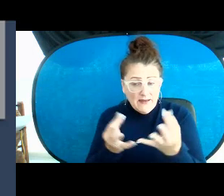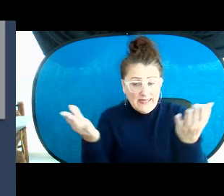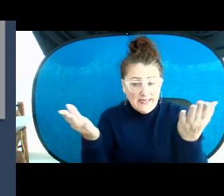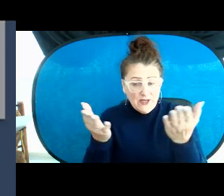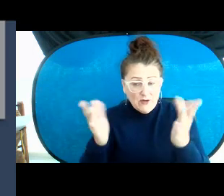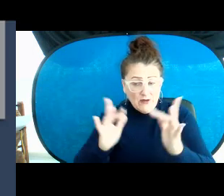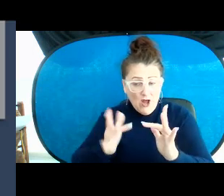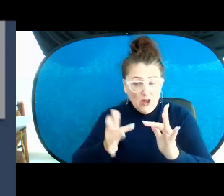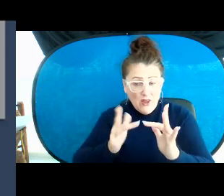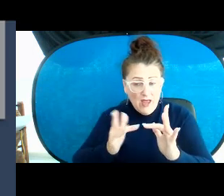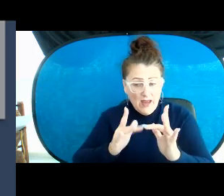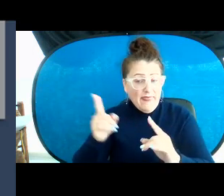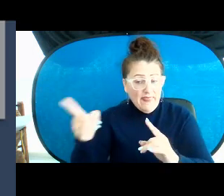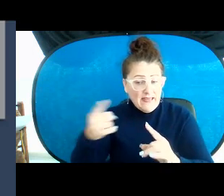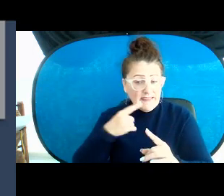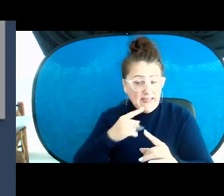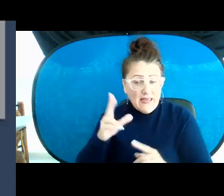be listening,